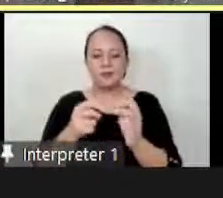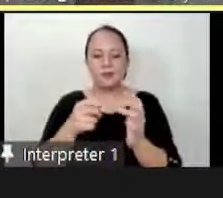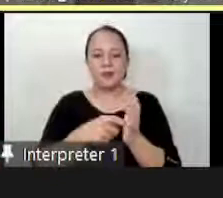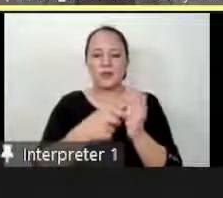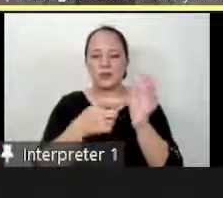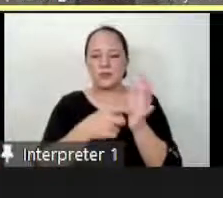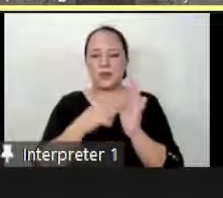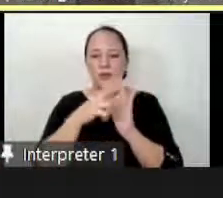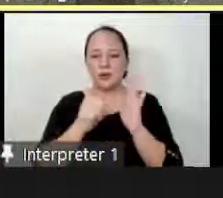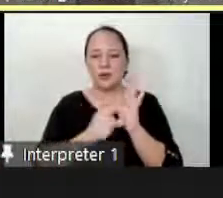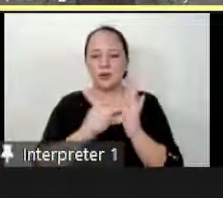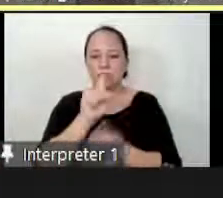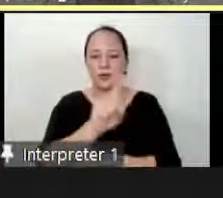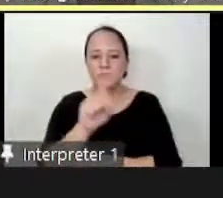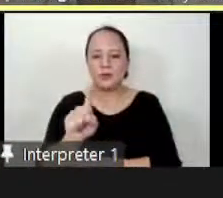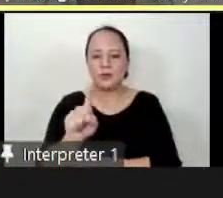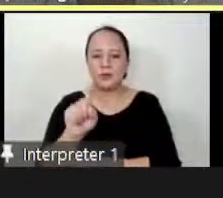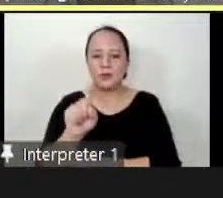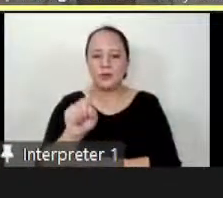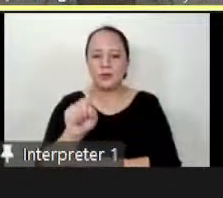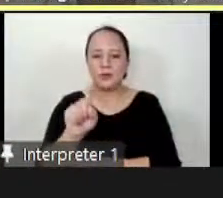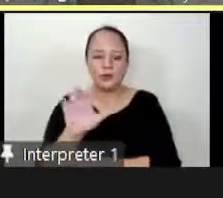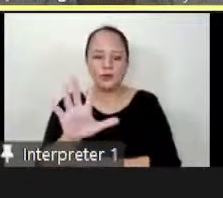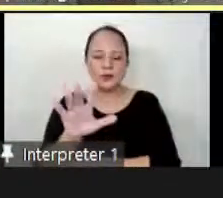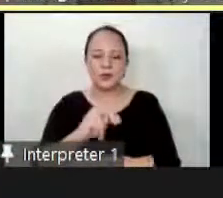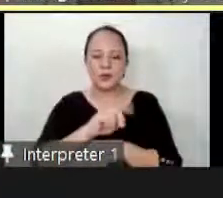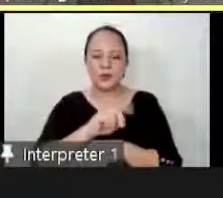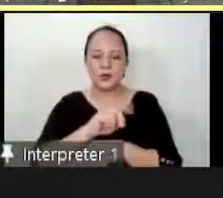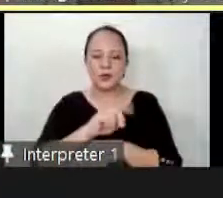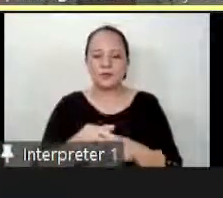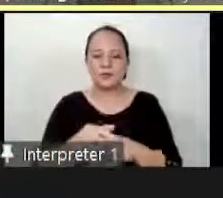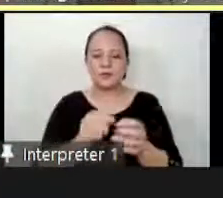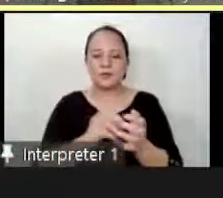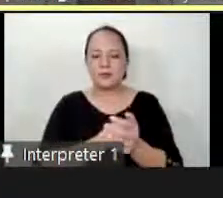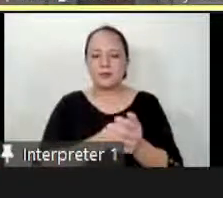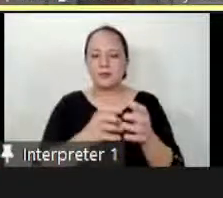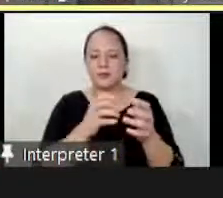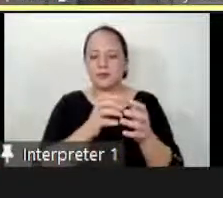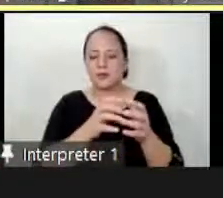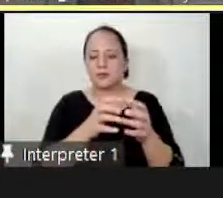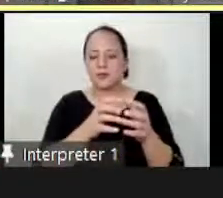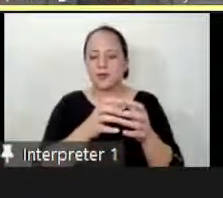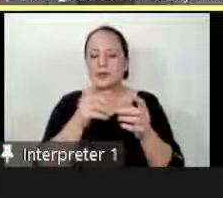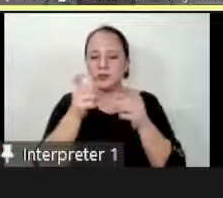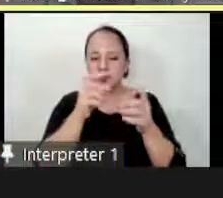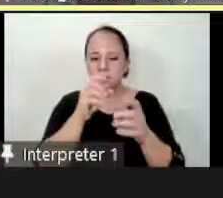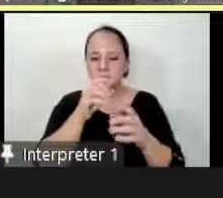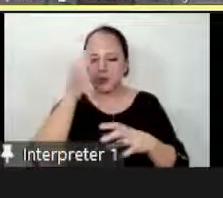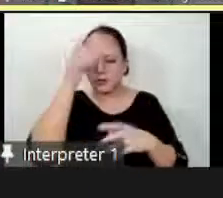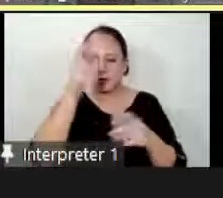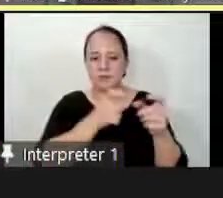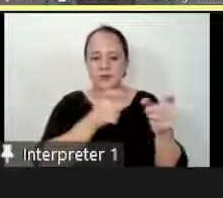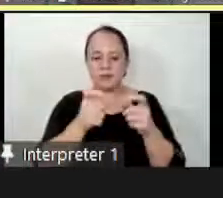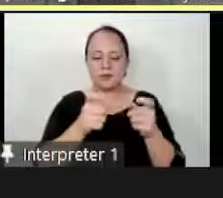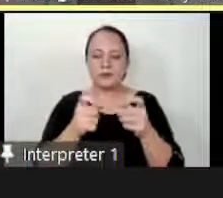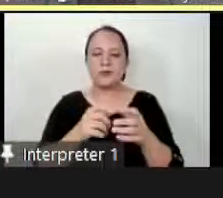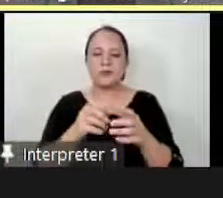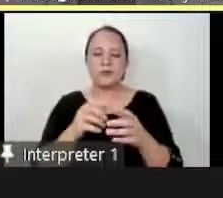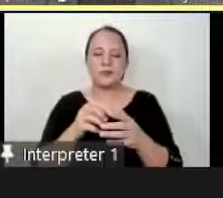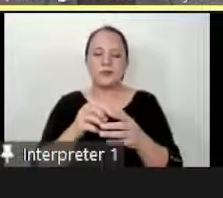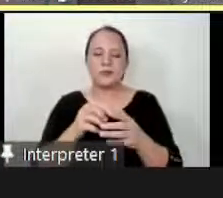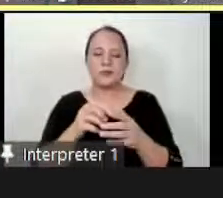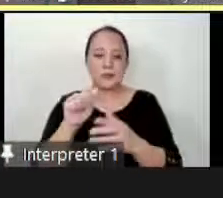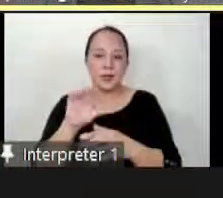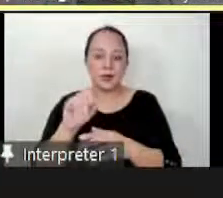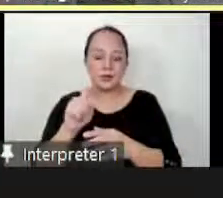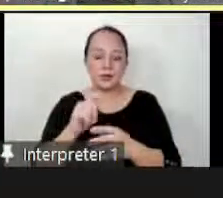Act 11215, the National Integrated Cancer Control Act, or NICA. This